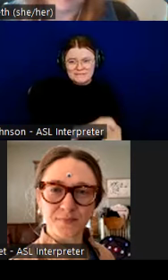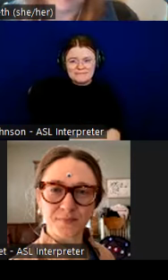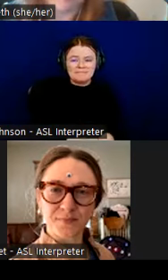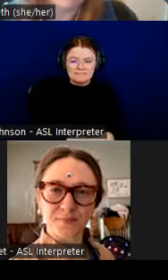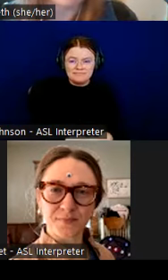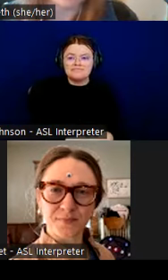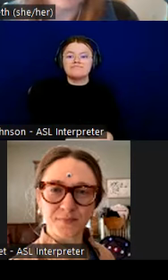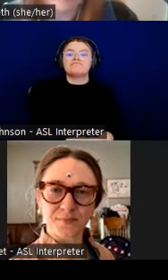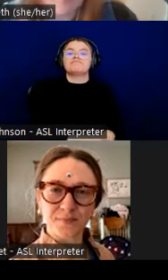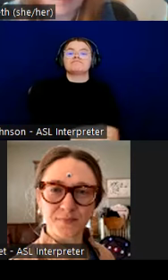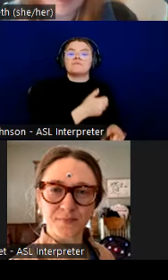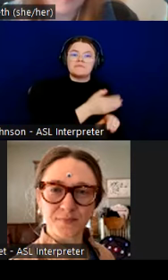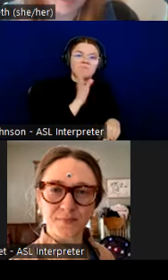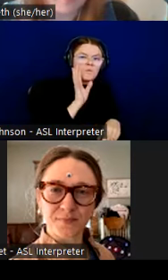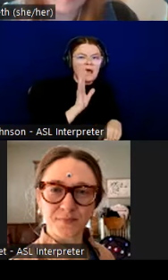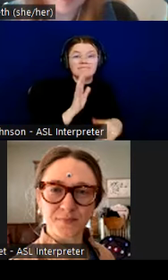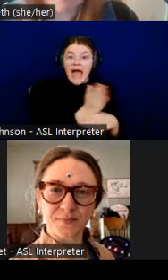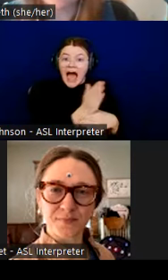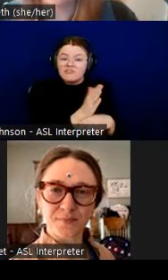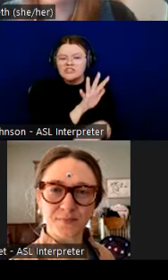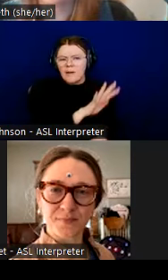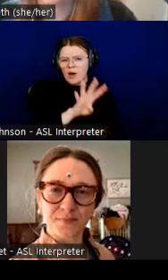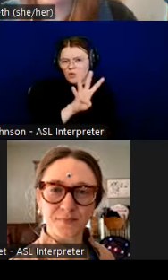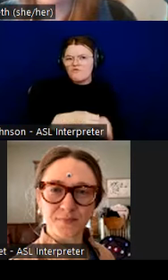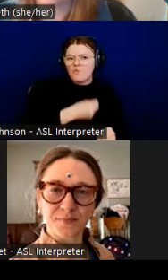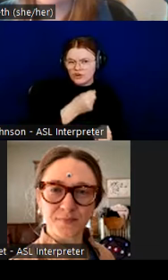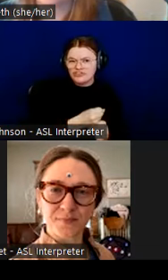of prison 4 years after being convicted of that murder.